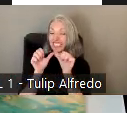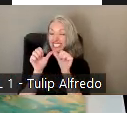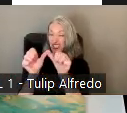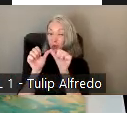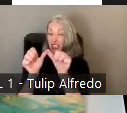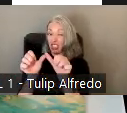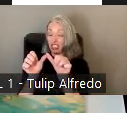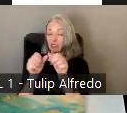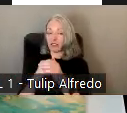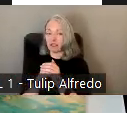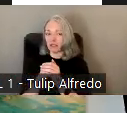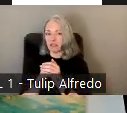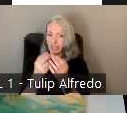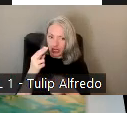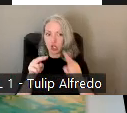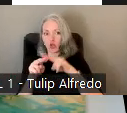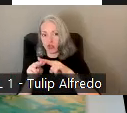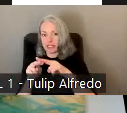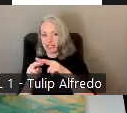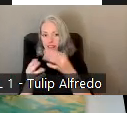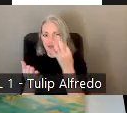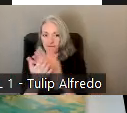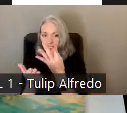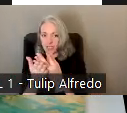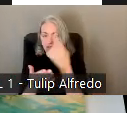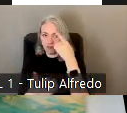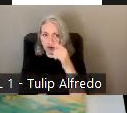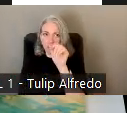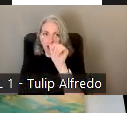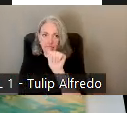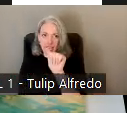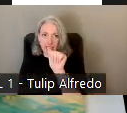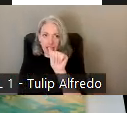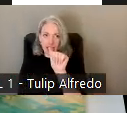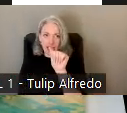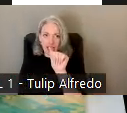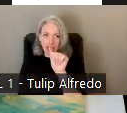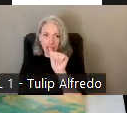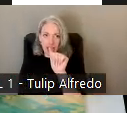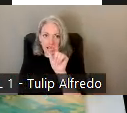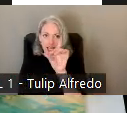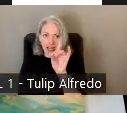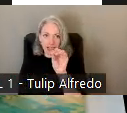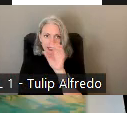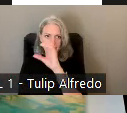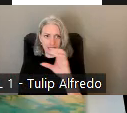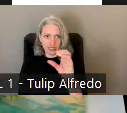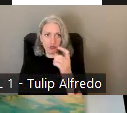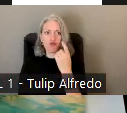and in fact, the increased funding for the ADCs, as was discussed just very recently